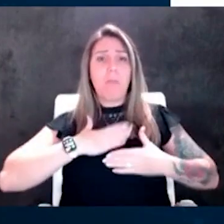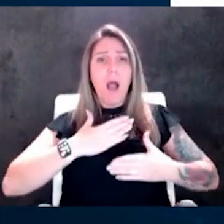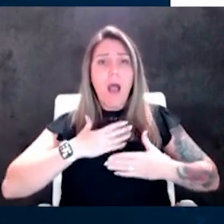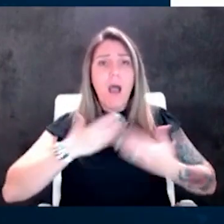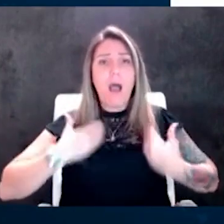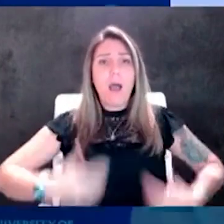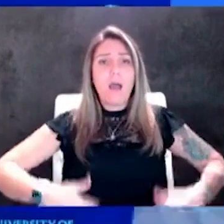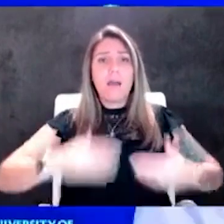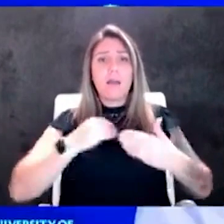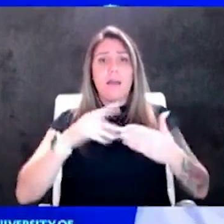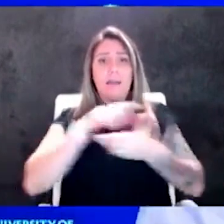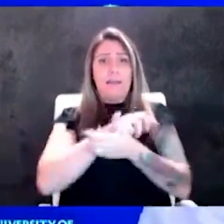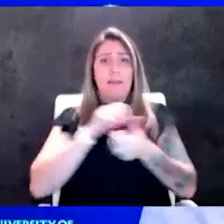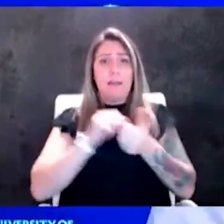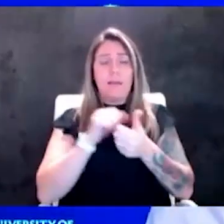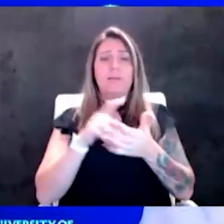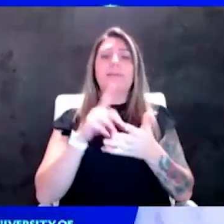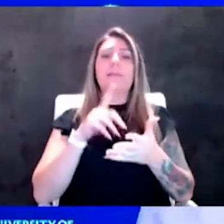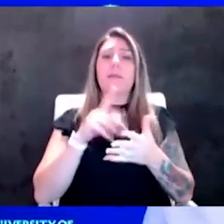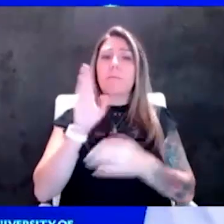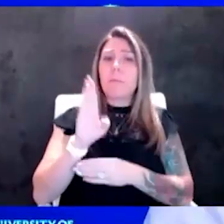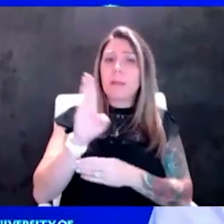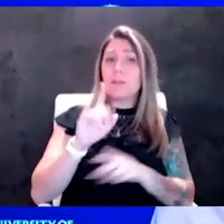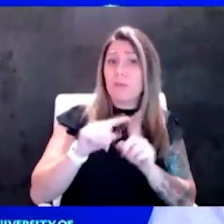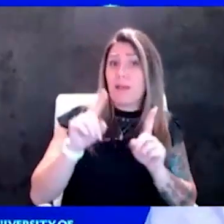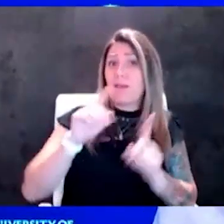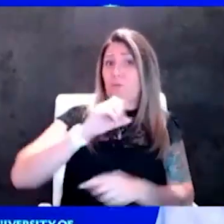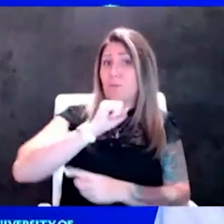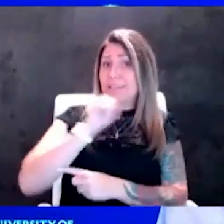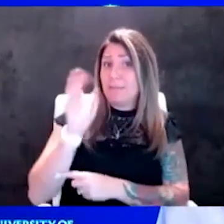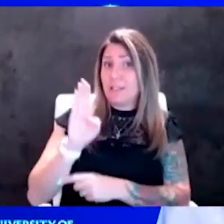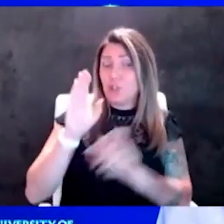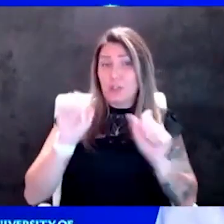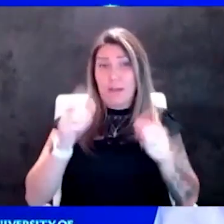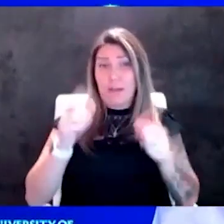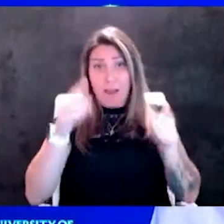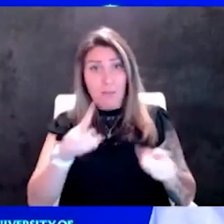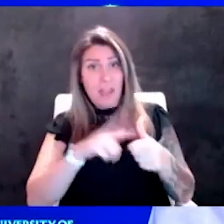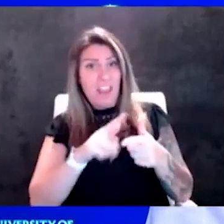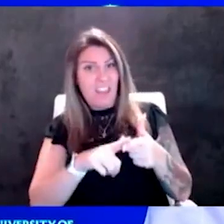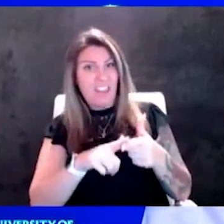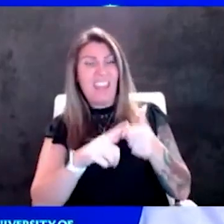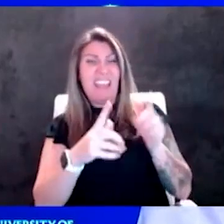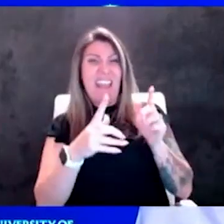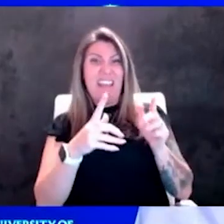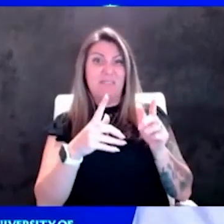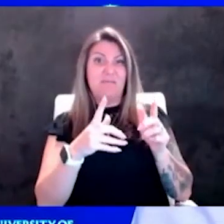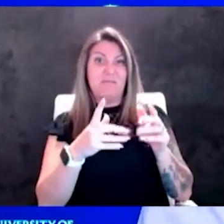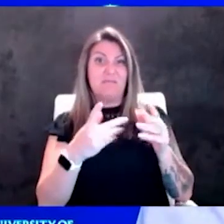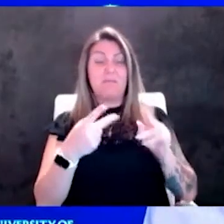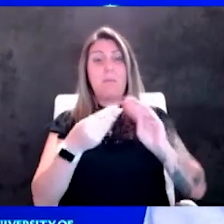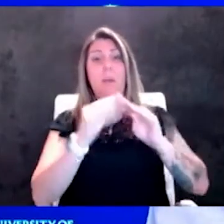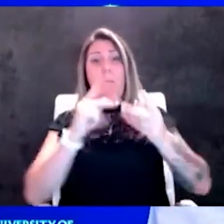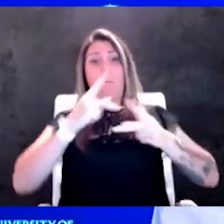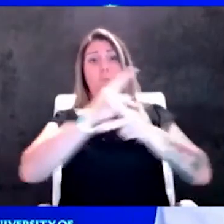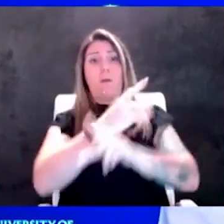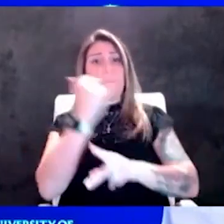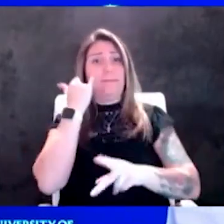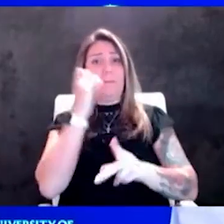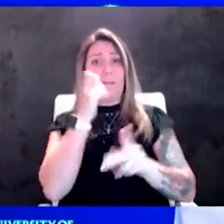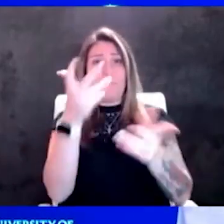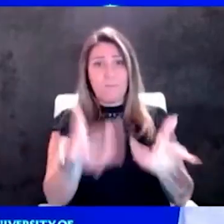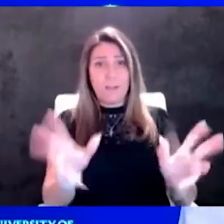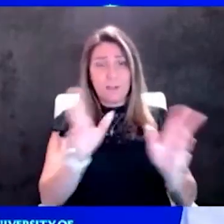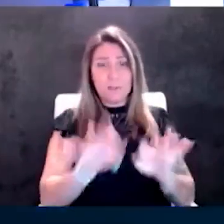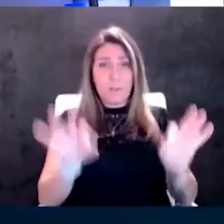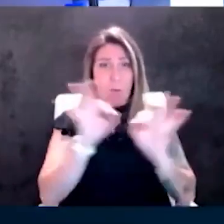can be some resistant bacteria, and they can further promote other resistance throughout the bacteria. So it's important to really understand all of